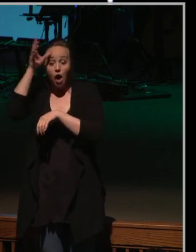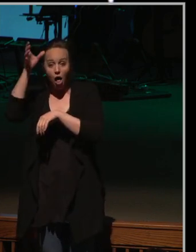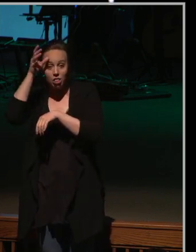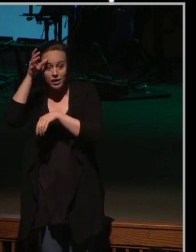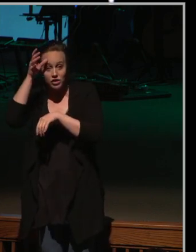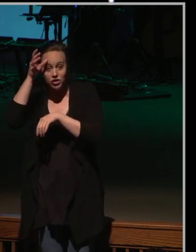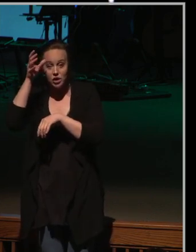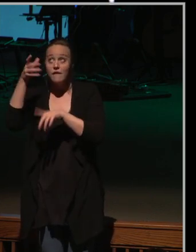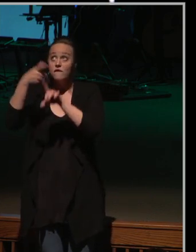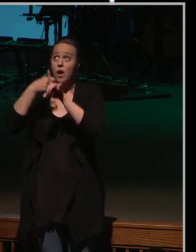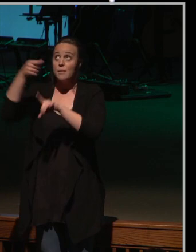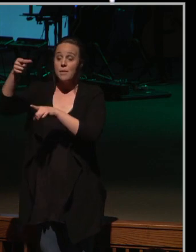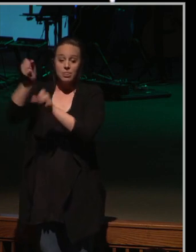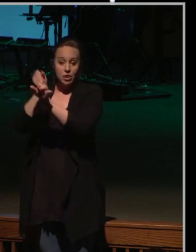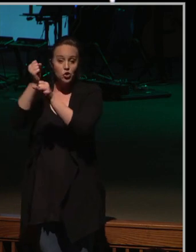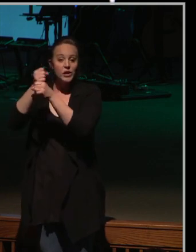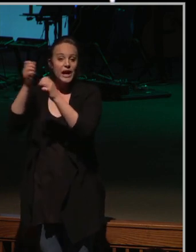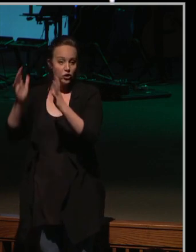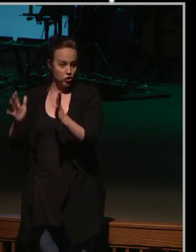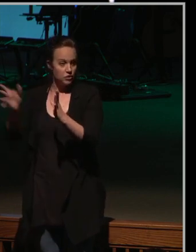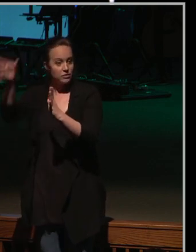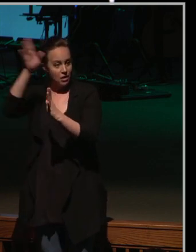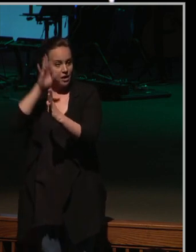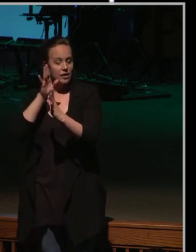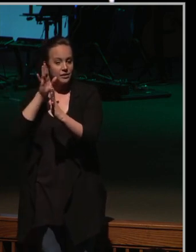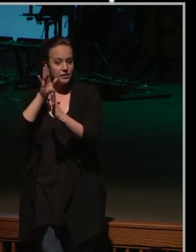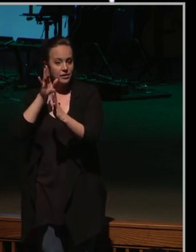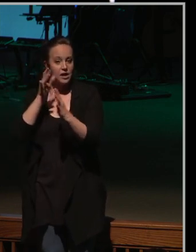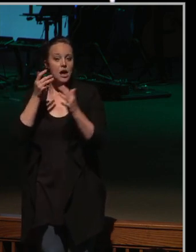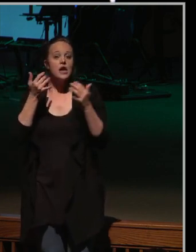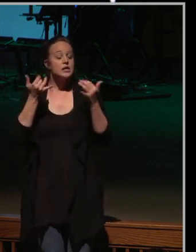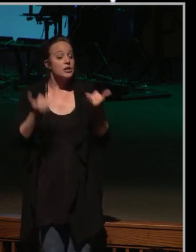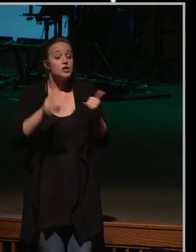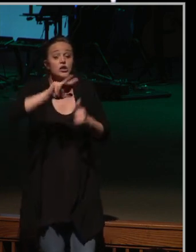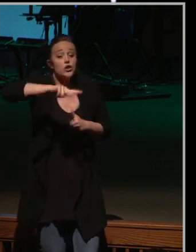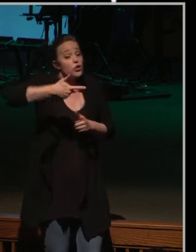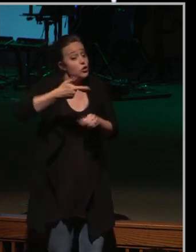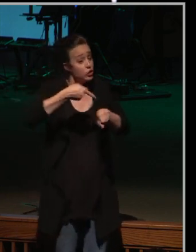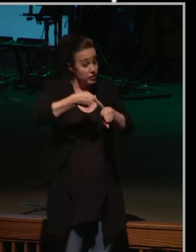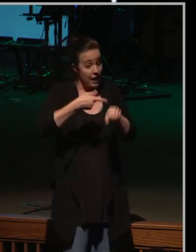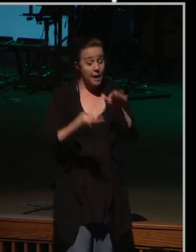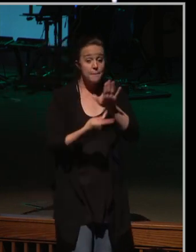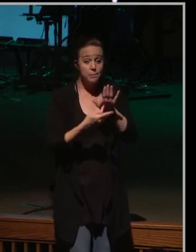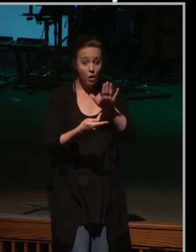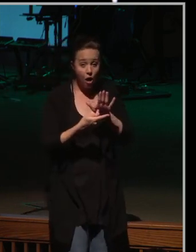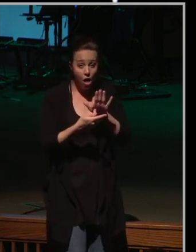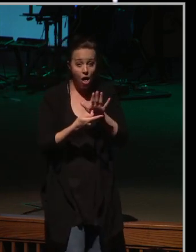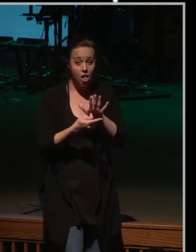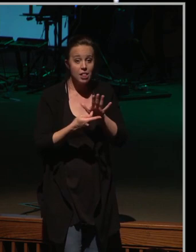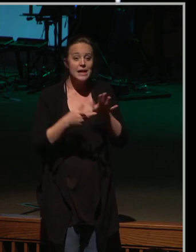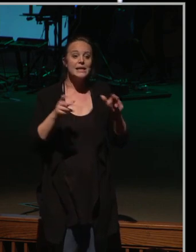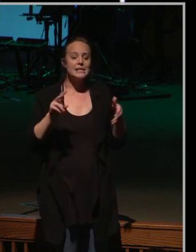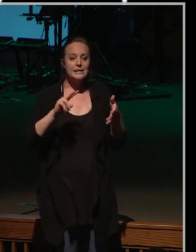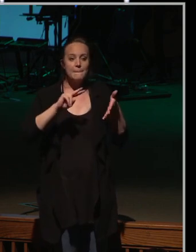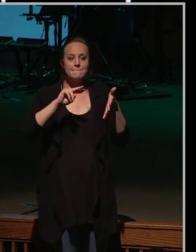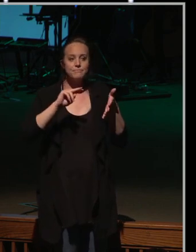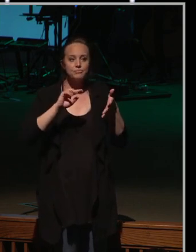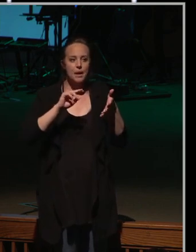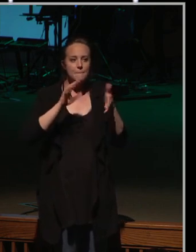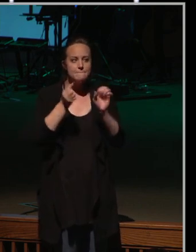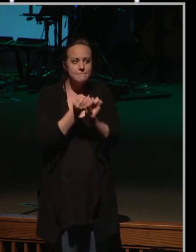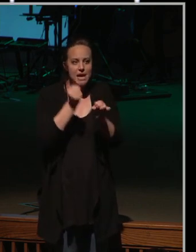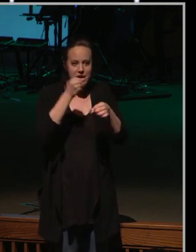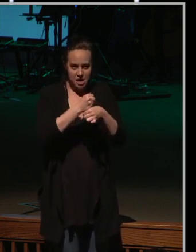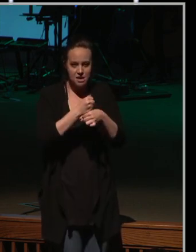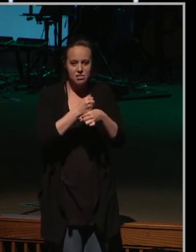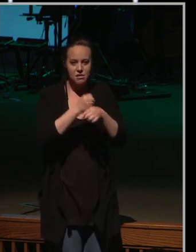creator. This is now the third time in the text we've been looking at that Paul is drawing this distinction, this fork in the road.